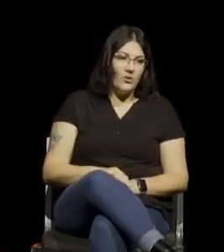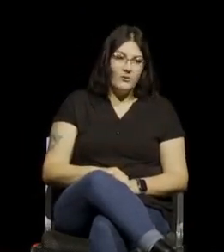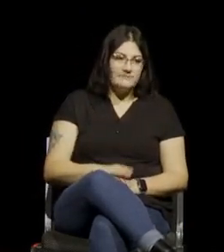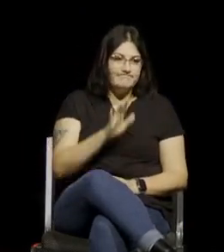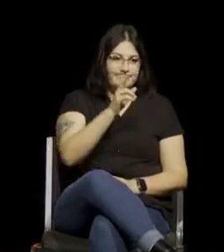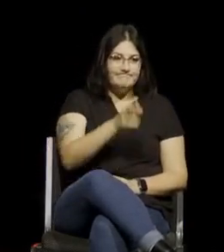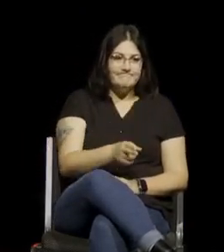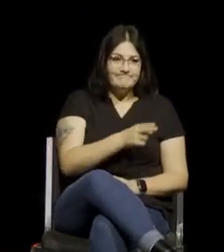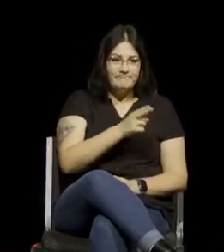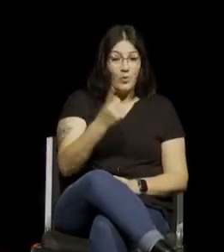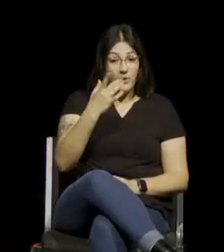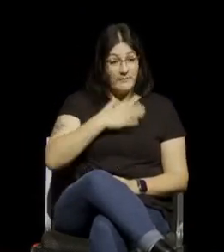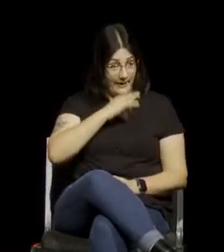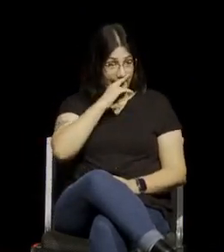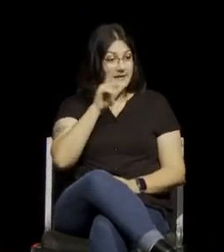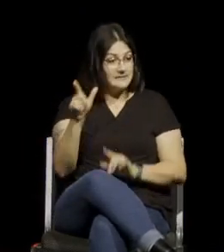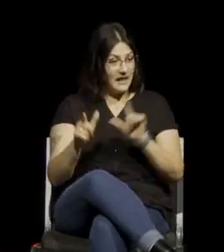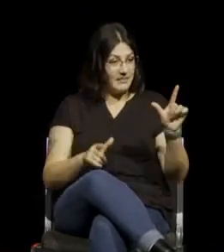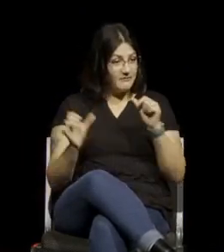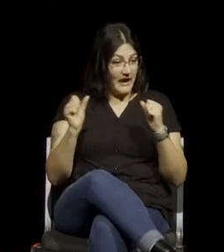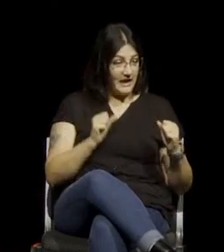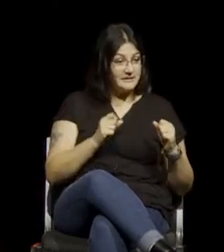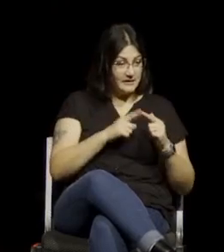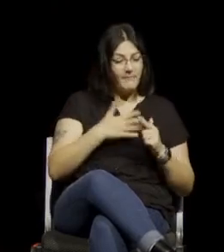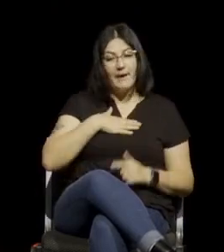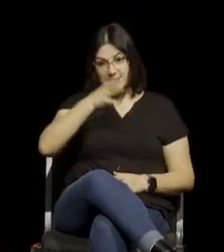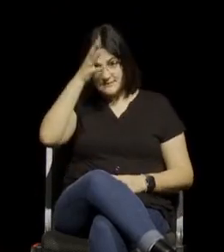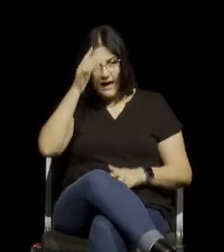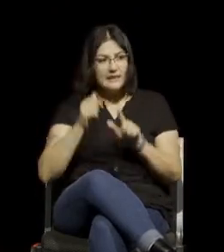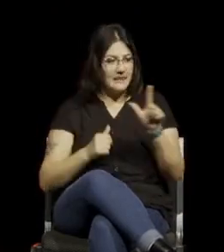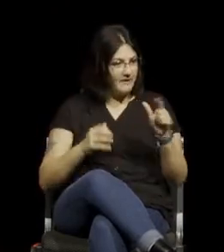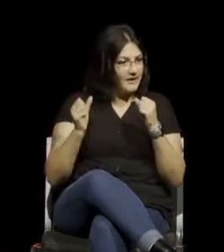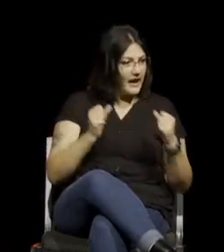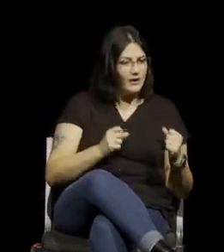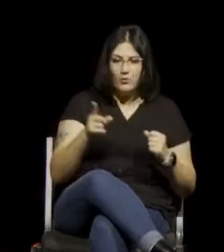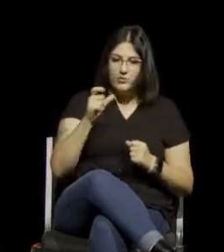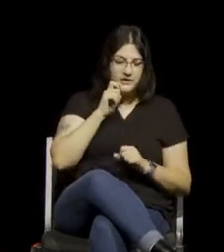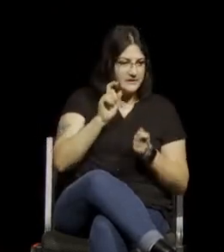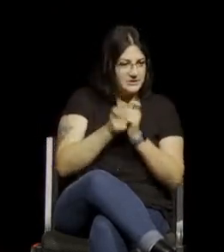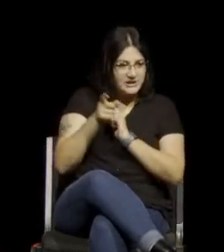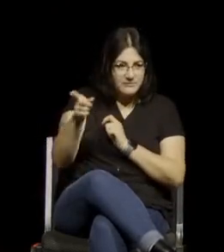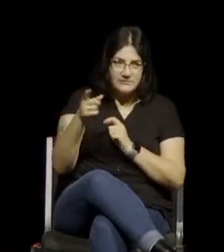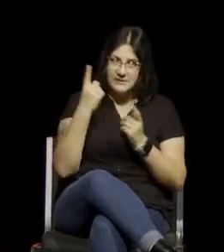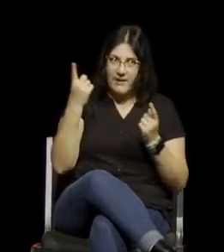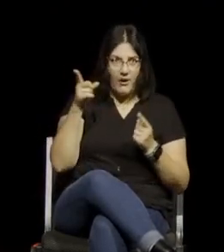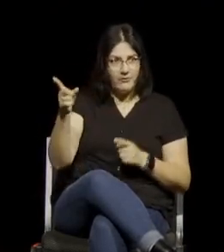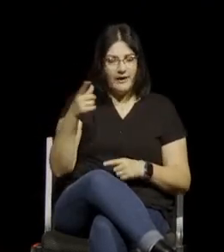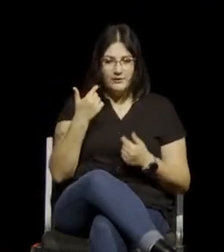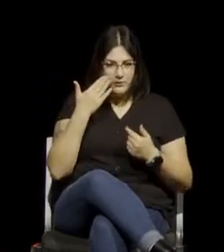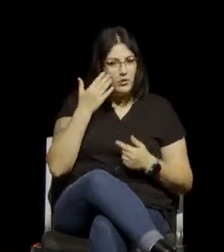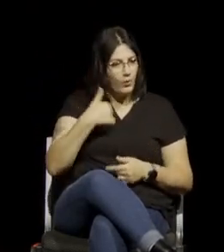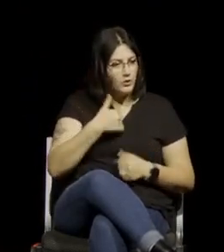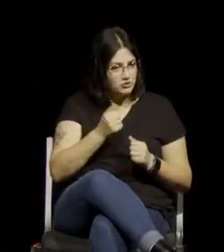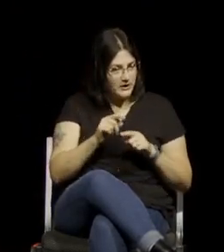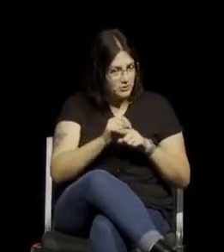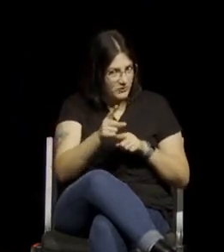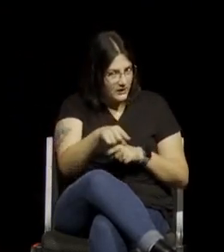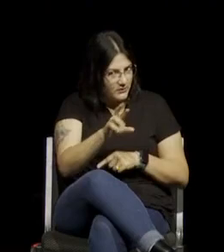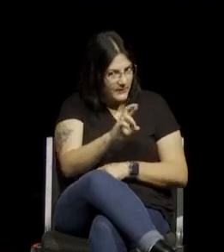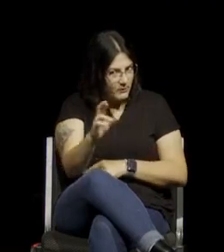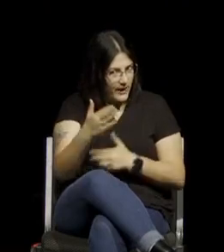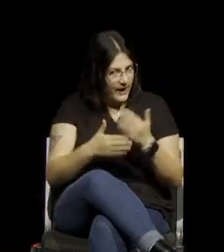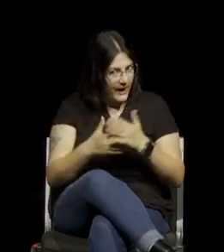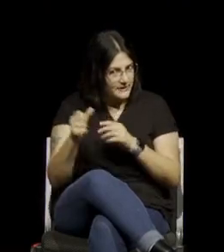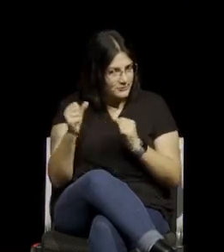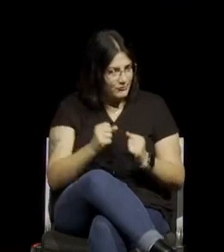right? I've got one of my kids is left-handed. My dad's left-handed. We didn't convert them. Somehow they got through because we're all trying to train you all to be right-handed people. You know